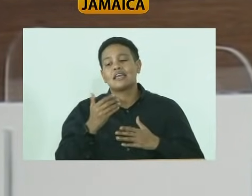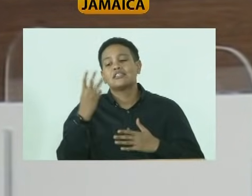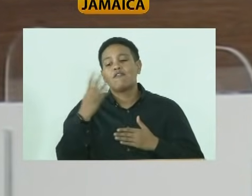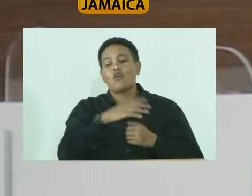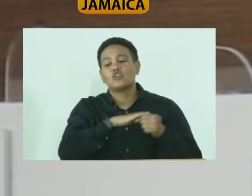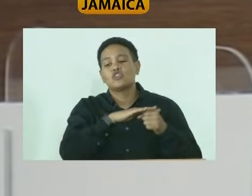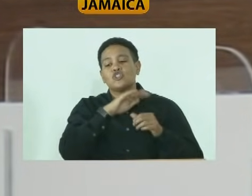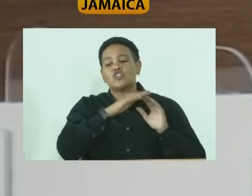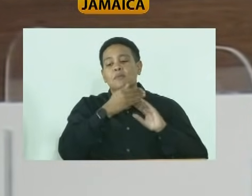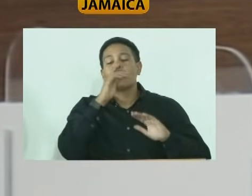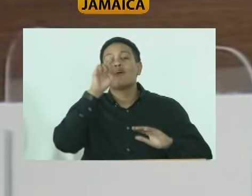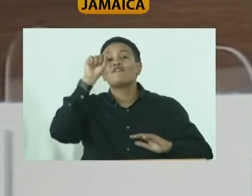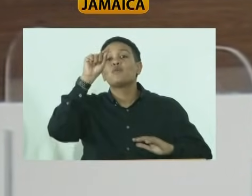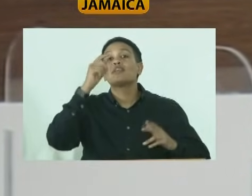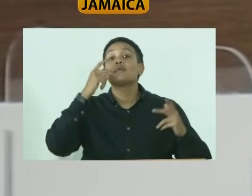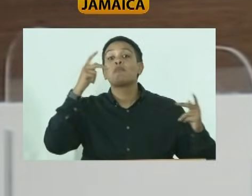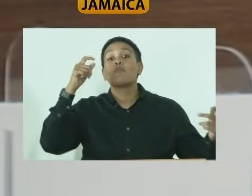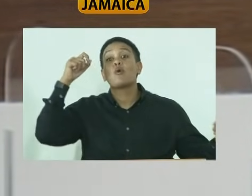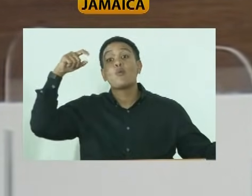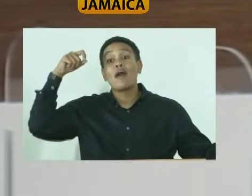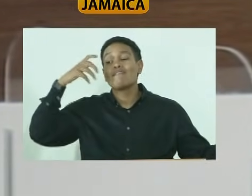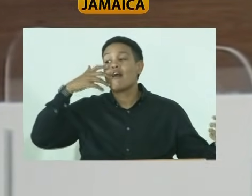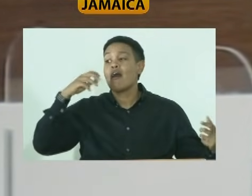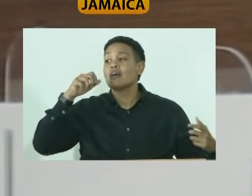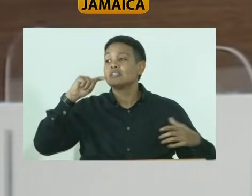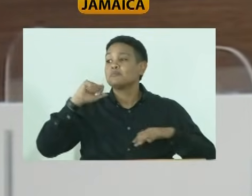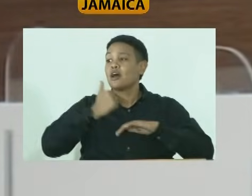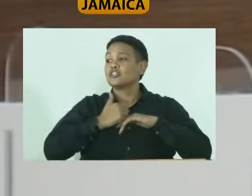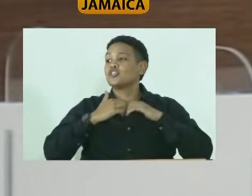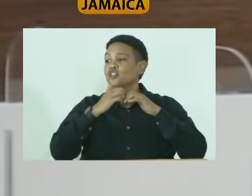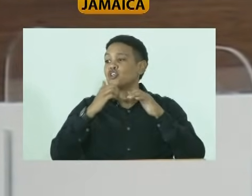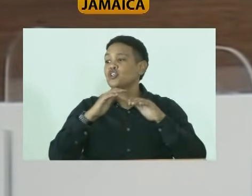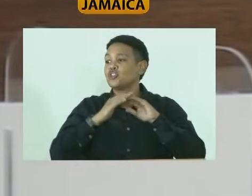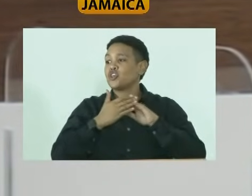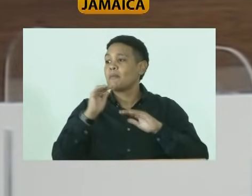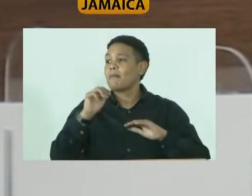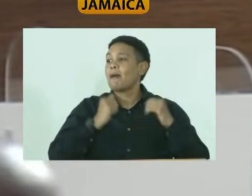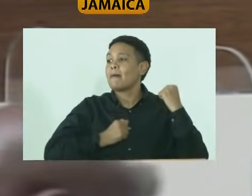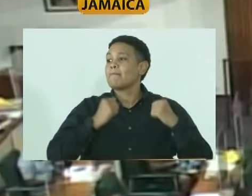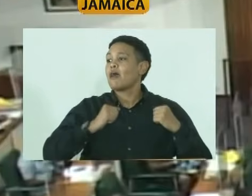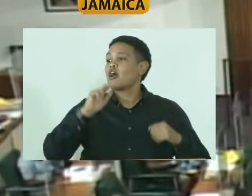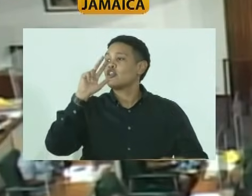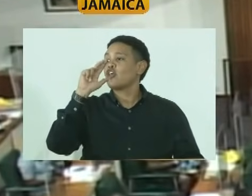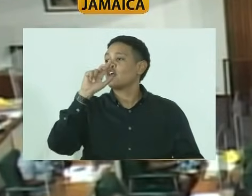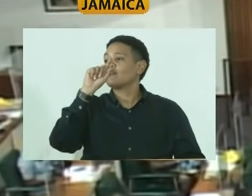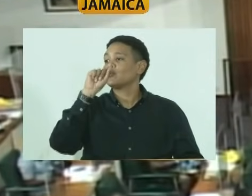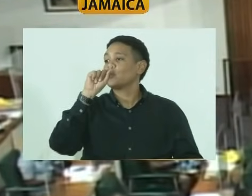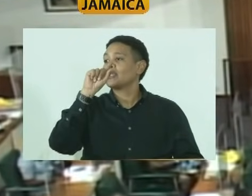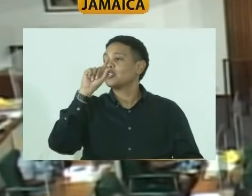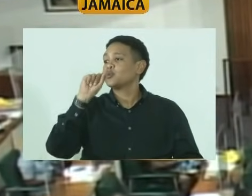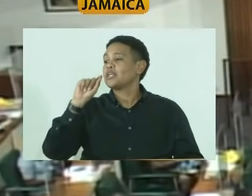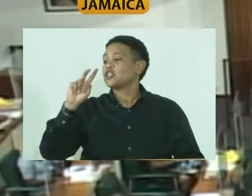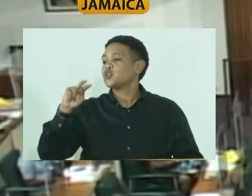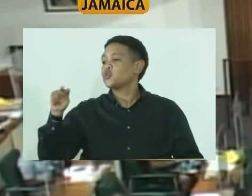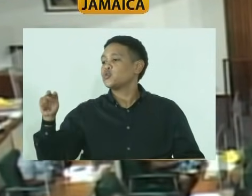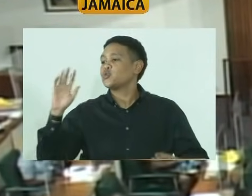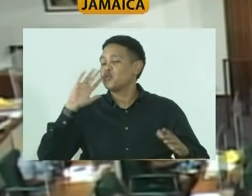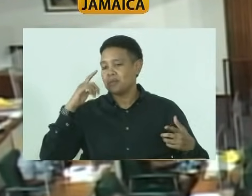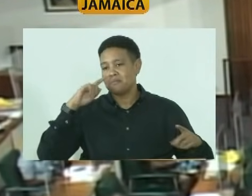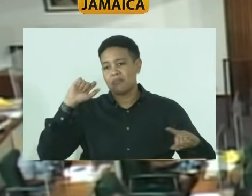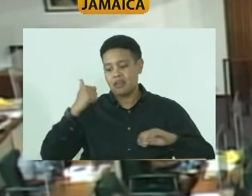20 public Wi-Fi hotspots across Jamaica by March 31st, 2022.